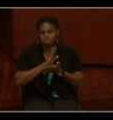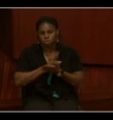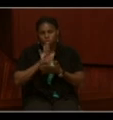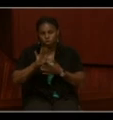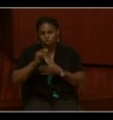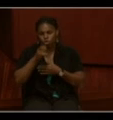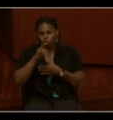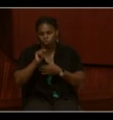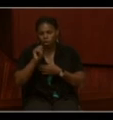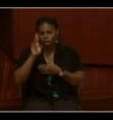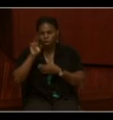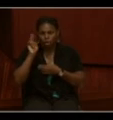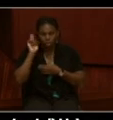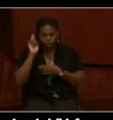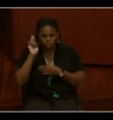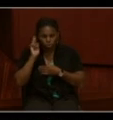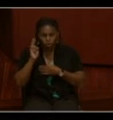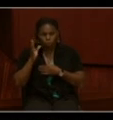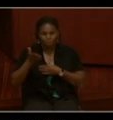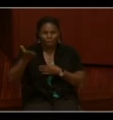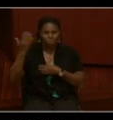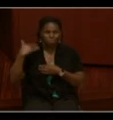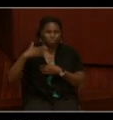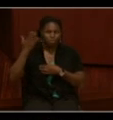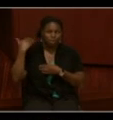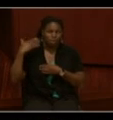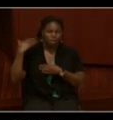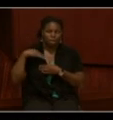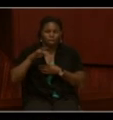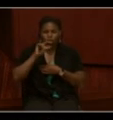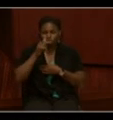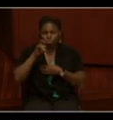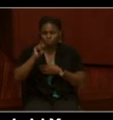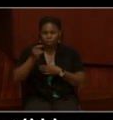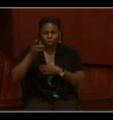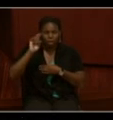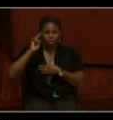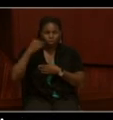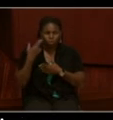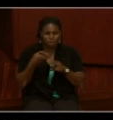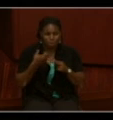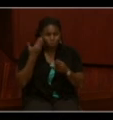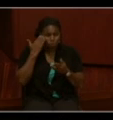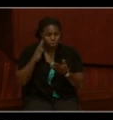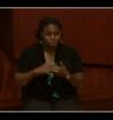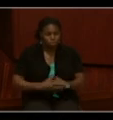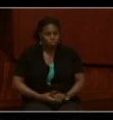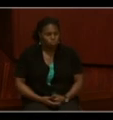that points back to your great-great-grandfather's file, whose name you didn't even know.